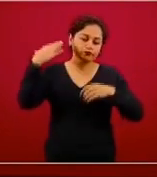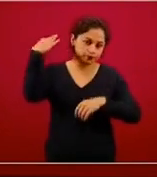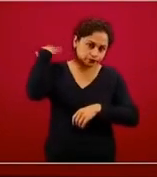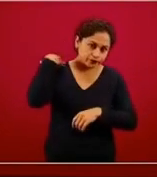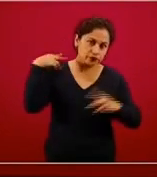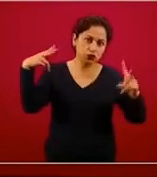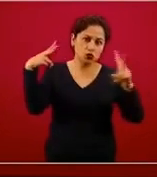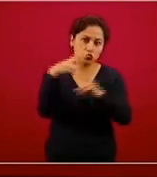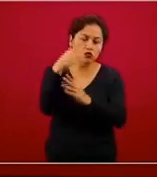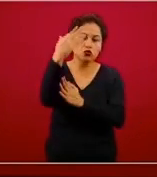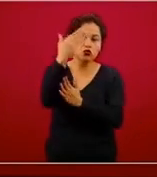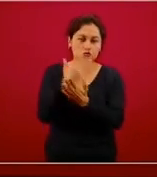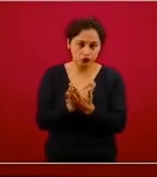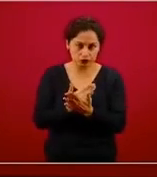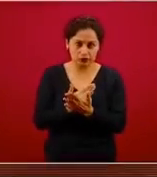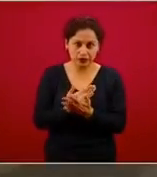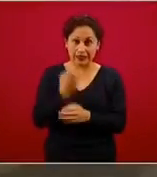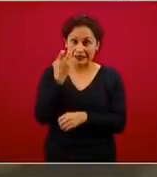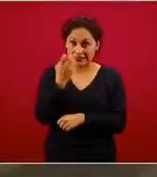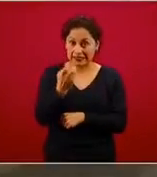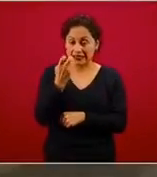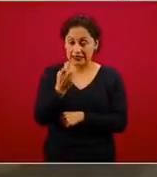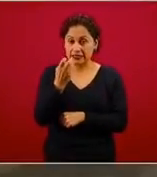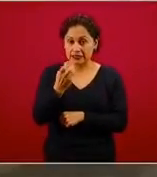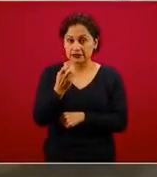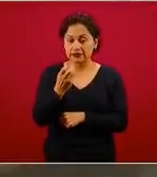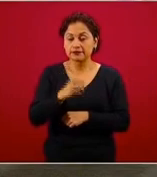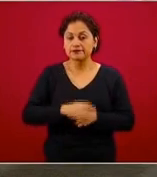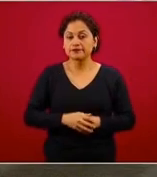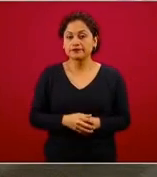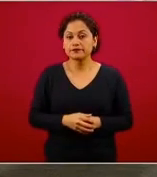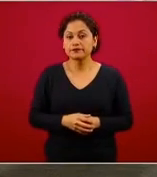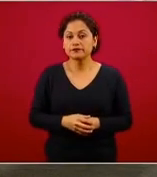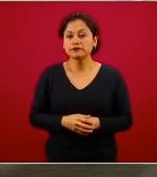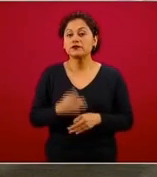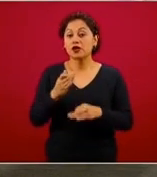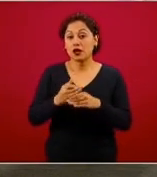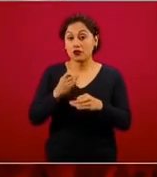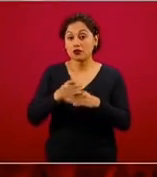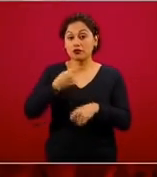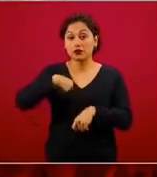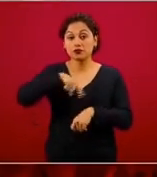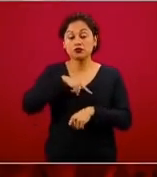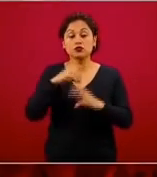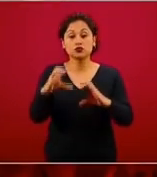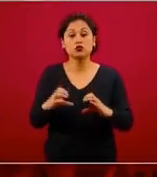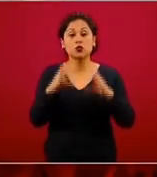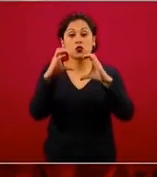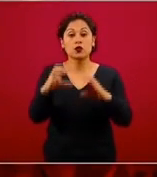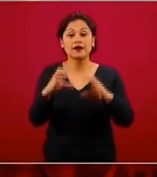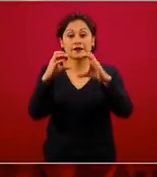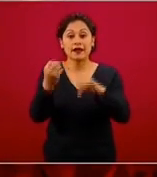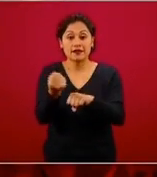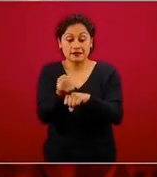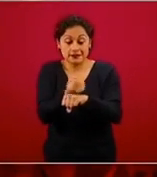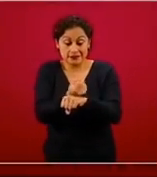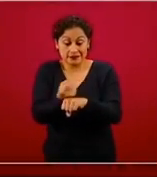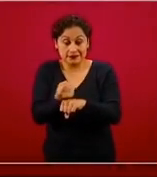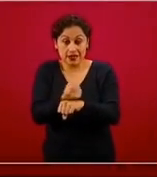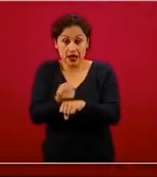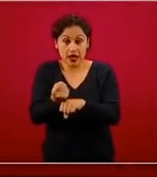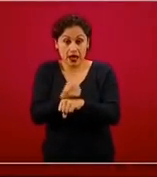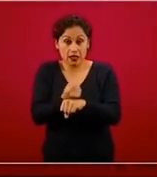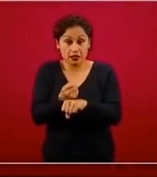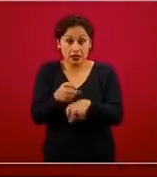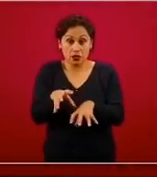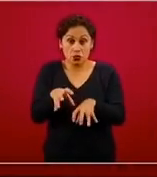that extends and goes on to other parts of the body. For example, if you have blood